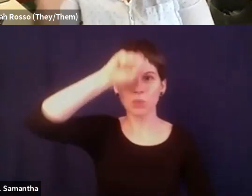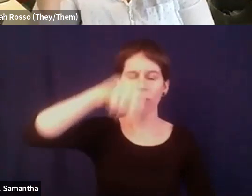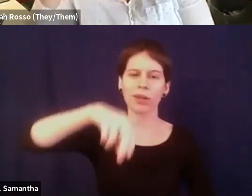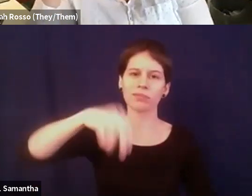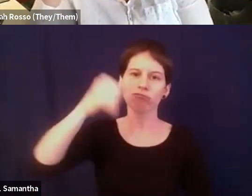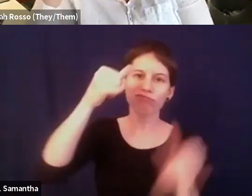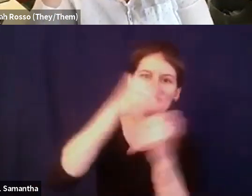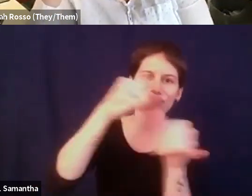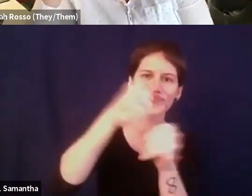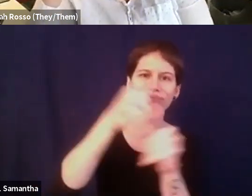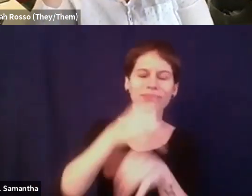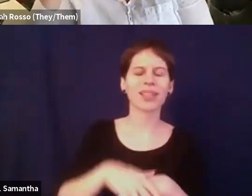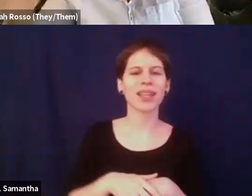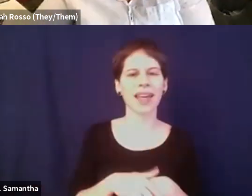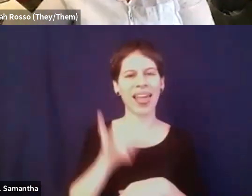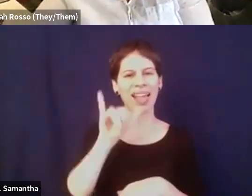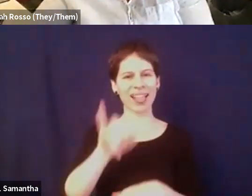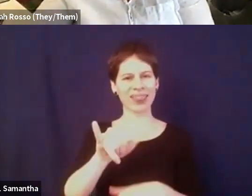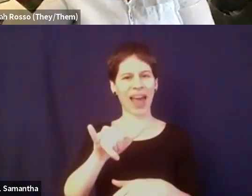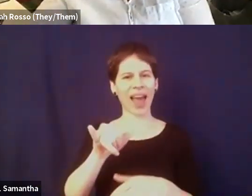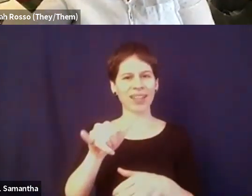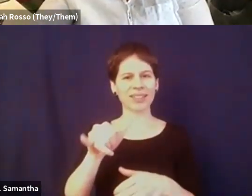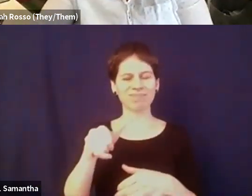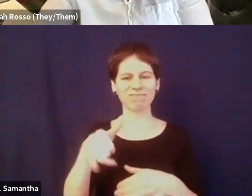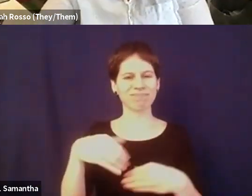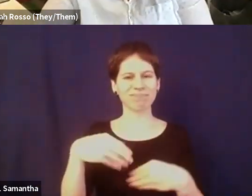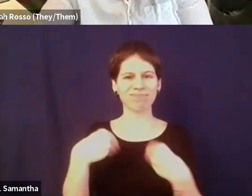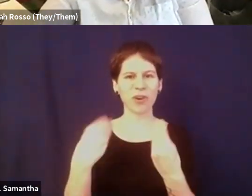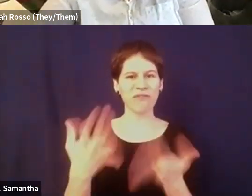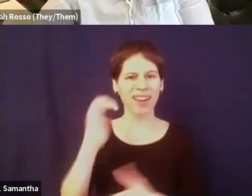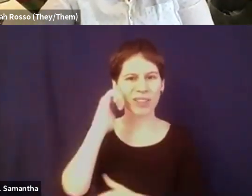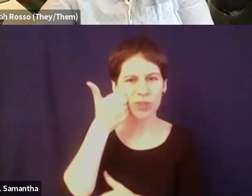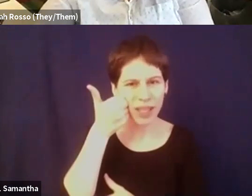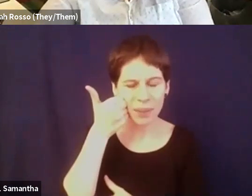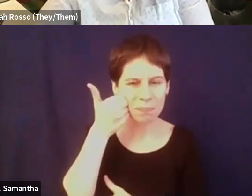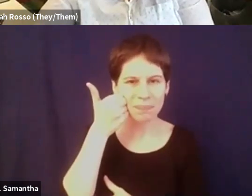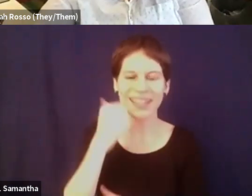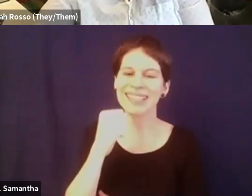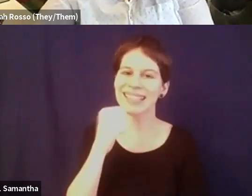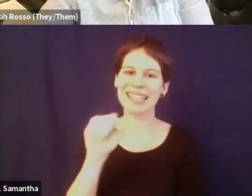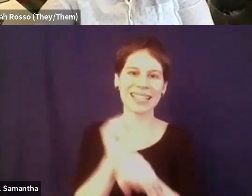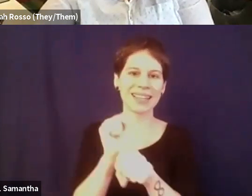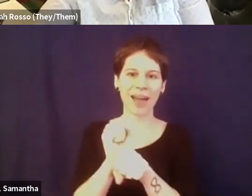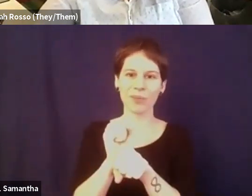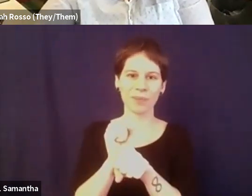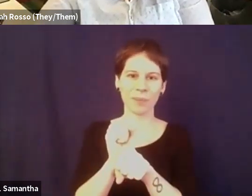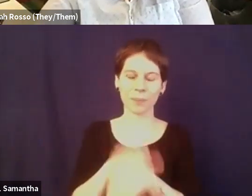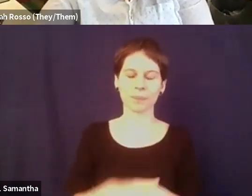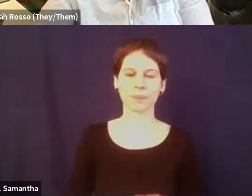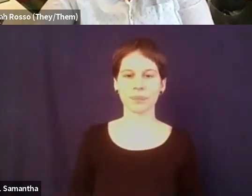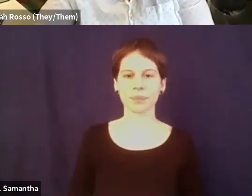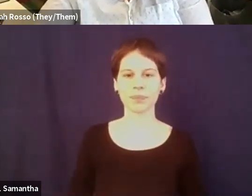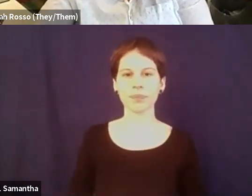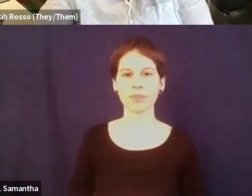of inducing shame, and it's really counterintuitive to trying to do the work. And all of this stuff is